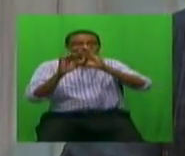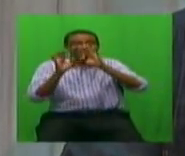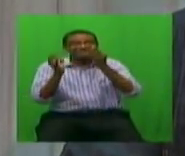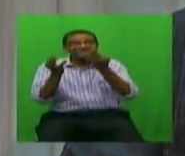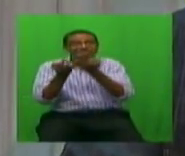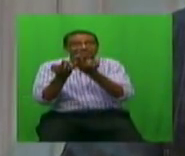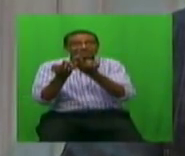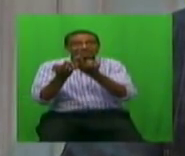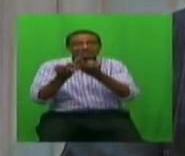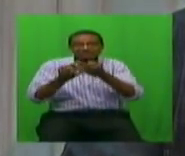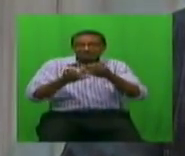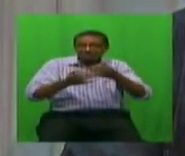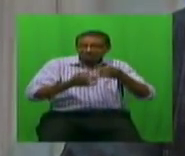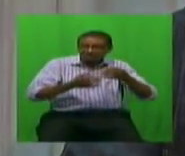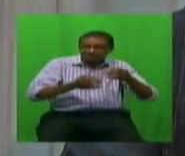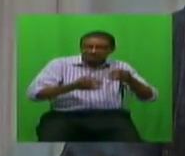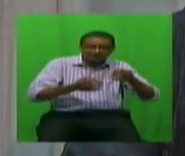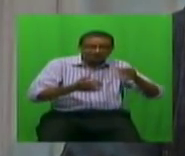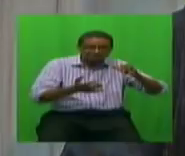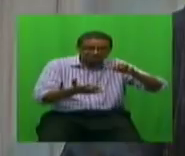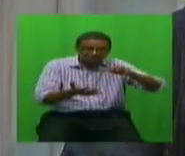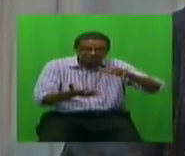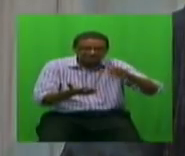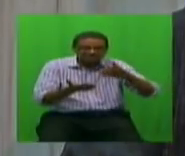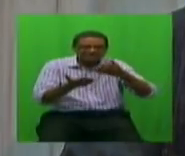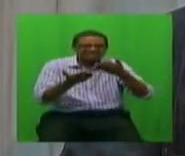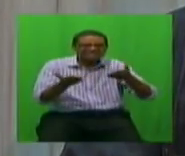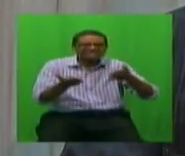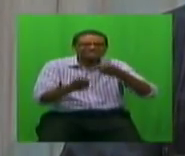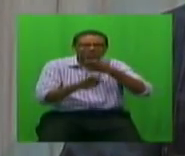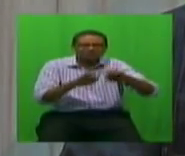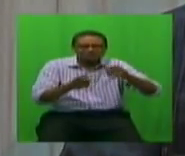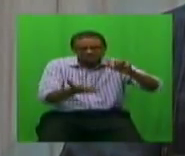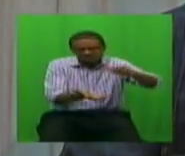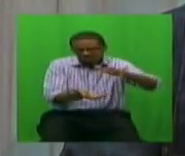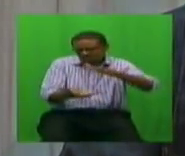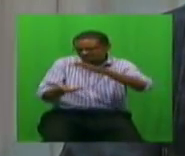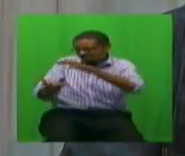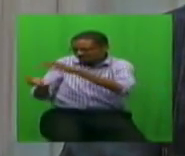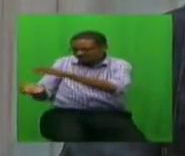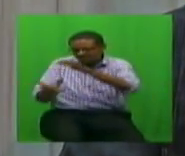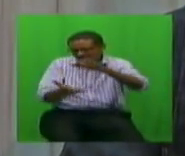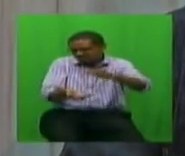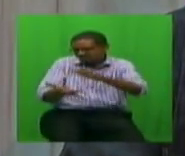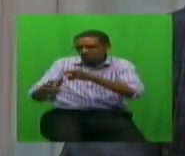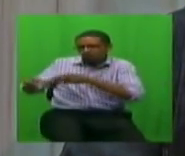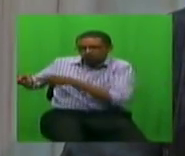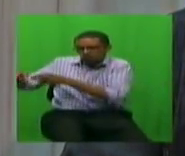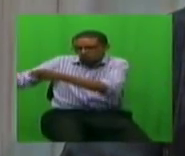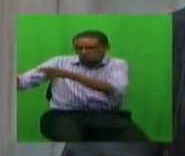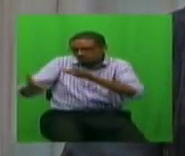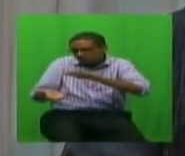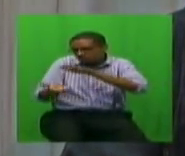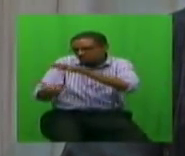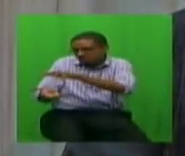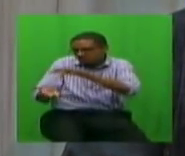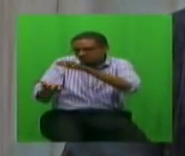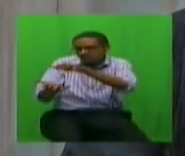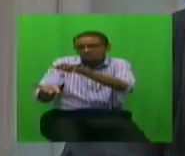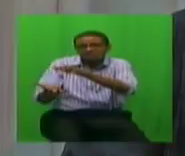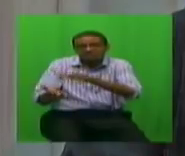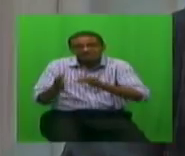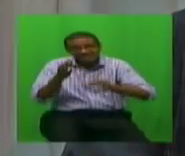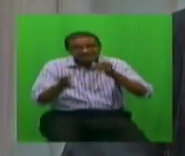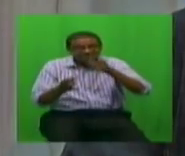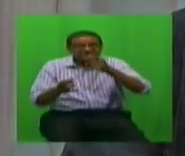the water-affected stuff and putting it on the roadside and cleaning up their own homes, if you have to deal with stench and decay